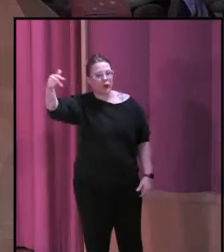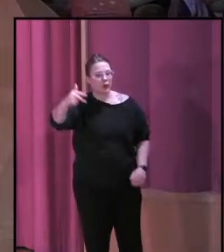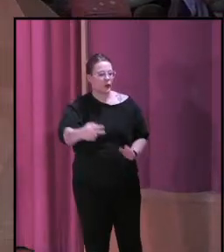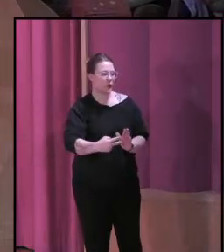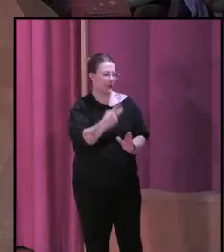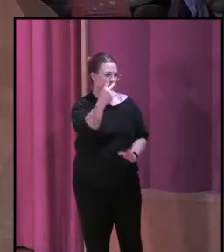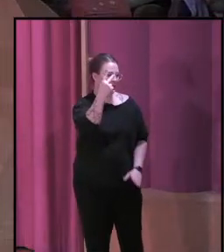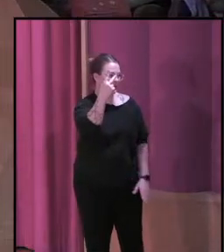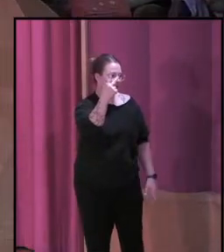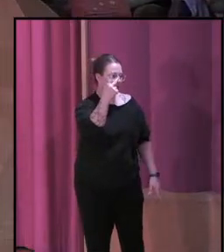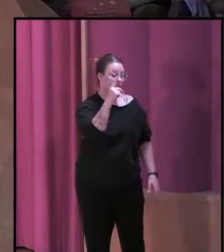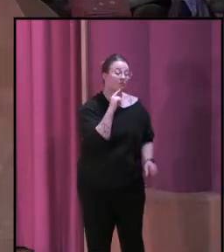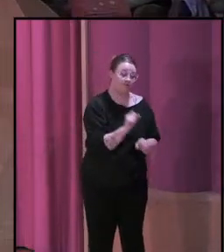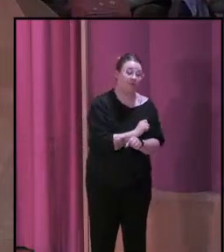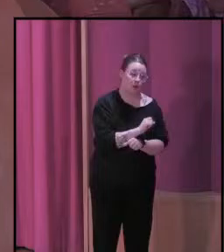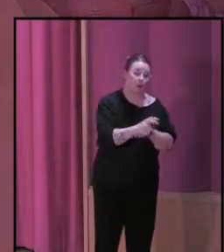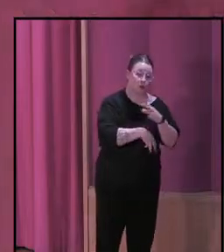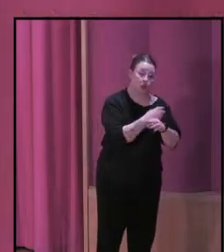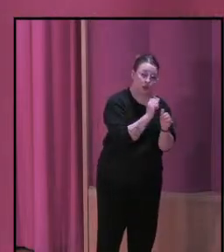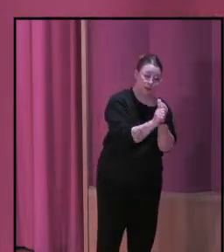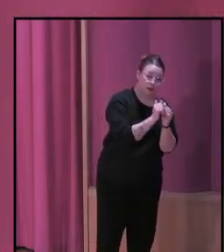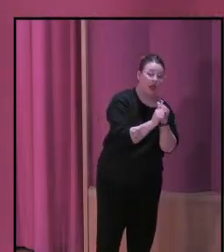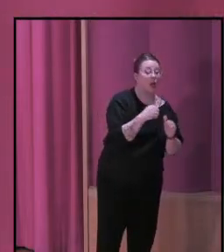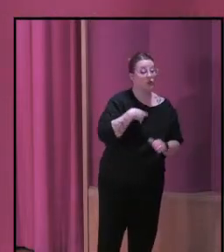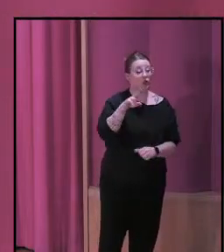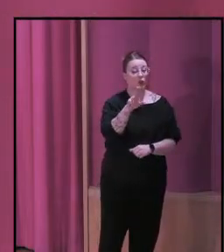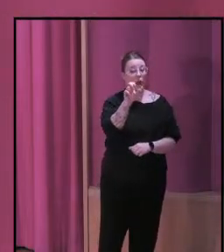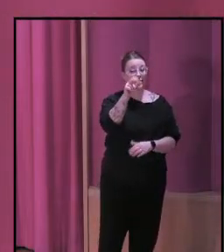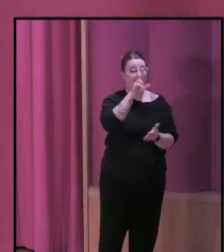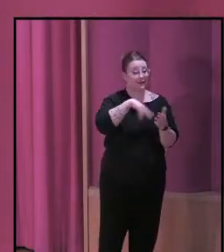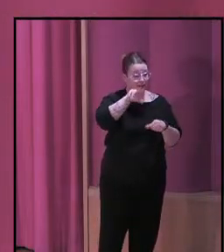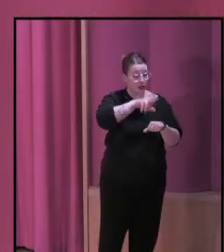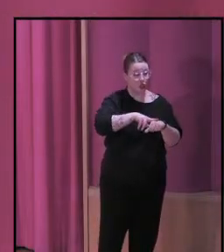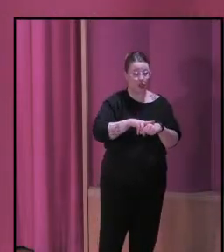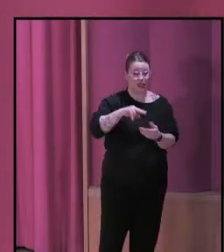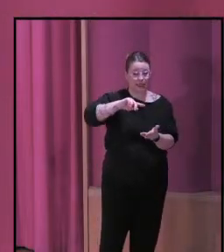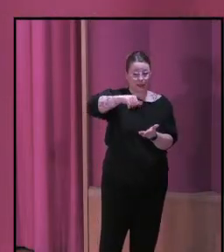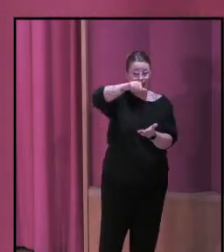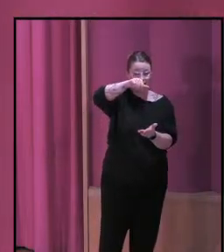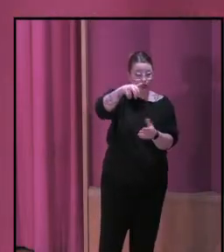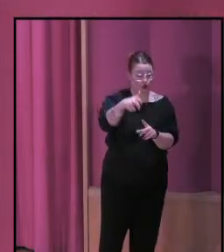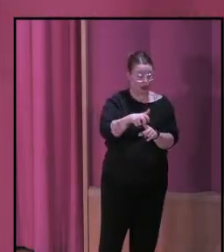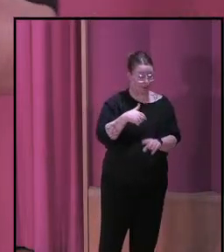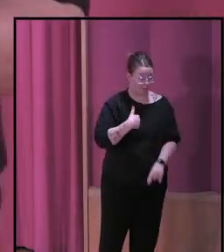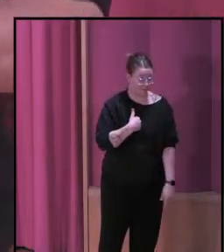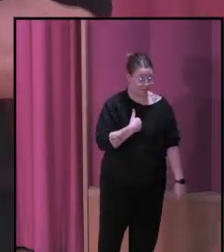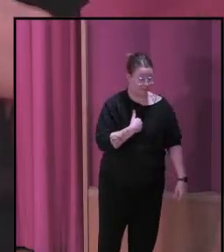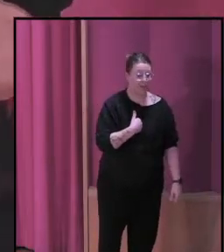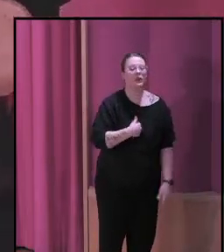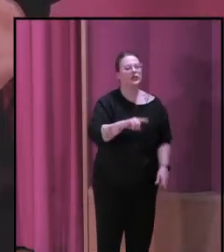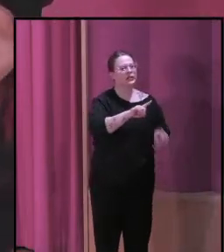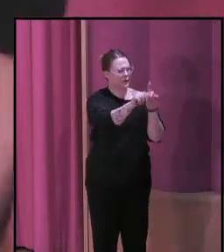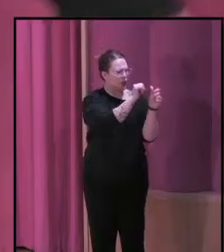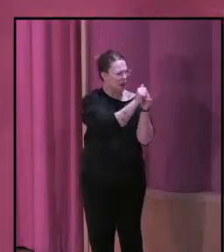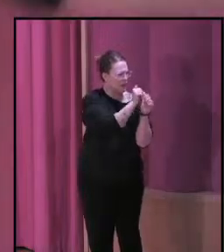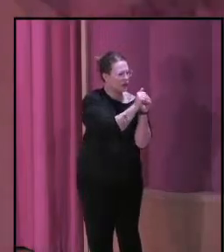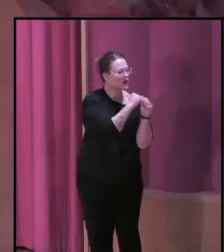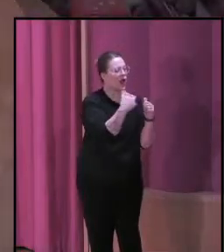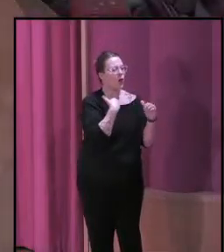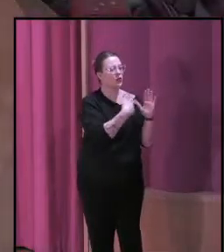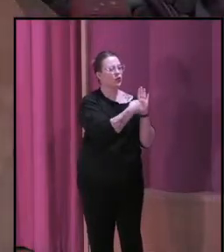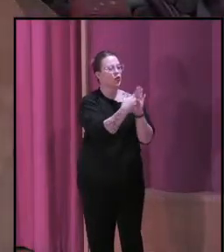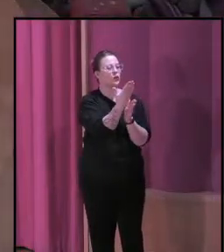And recently, I was also the U.S. National Spin Top Champion, and I want to share with you a few of the tricks from those contests. This first